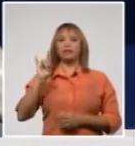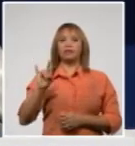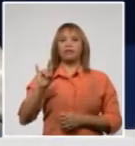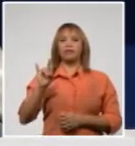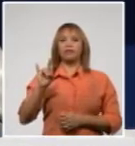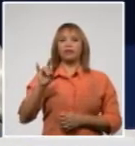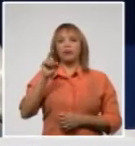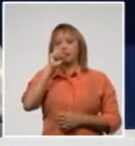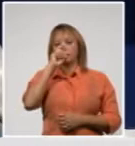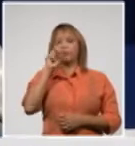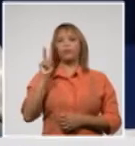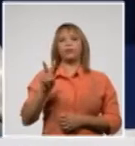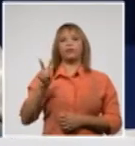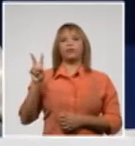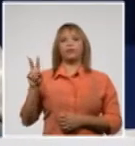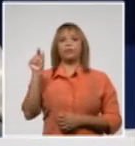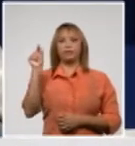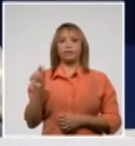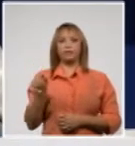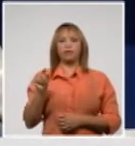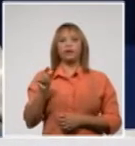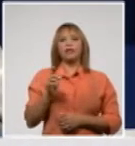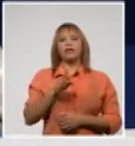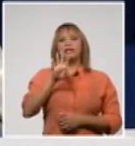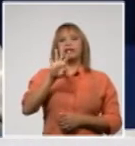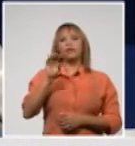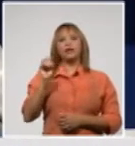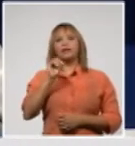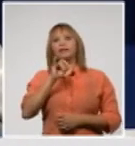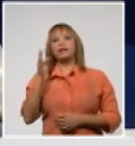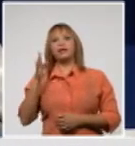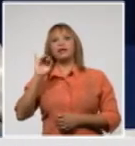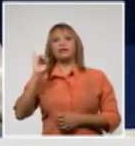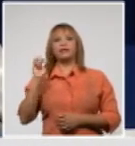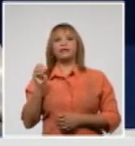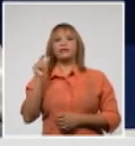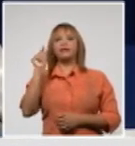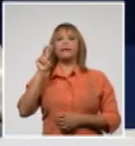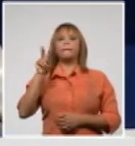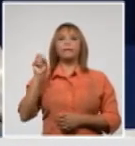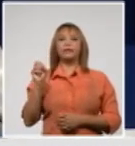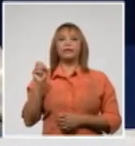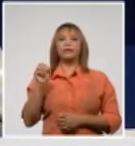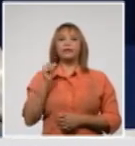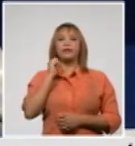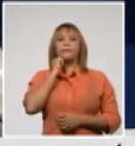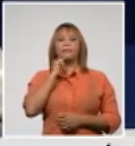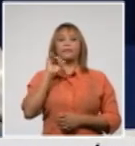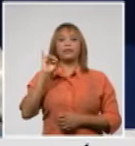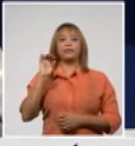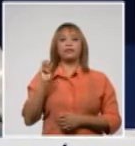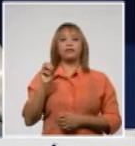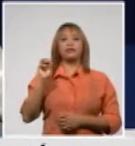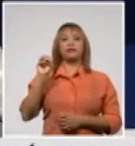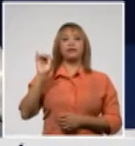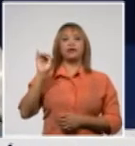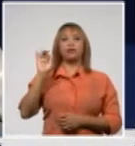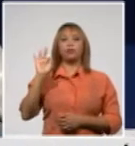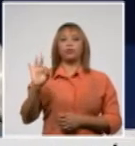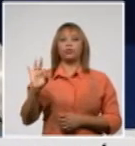of age. 20 cases are between 40 and 59, and 8 are over the age of 60.